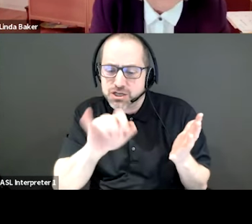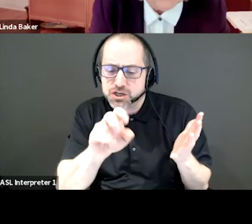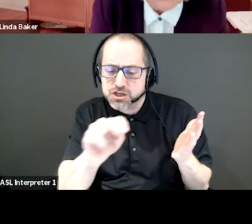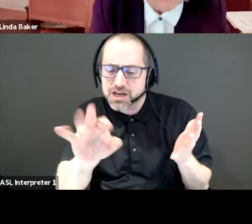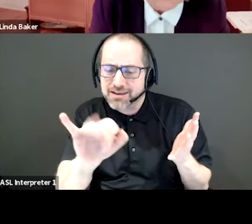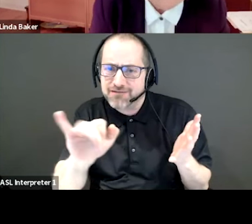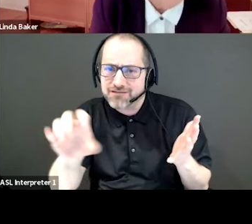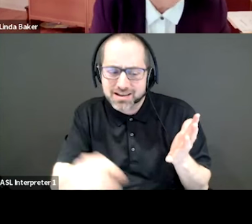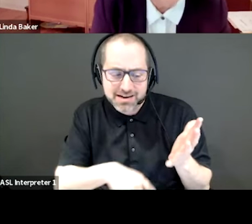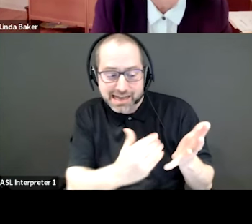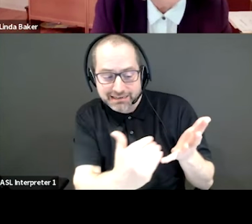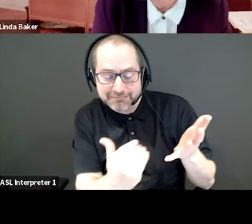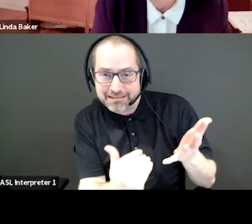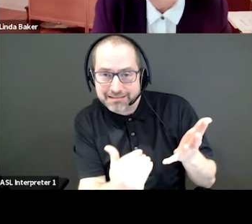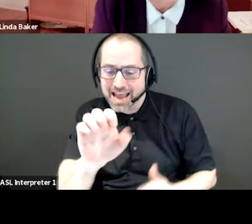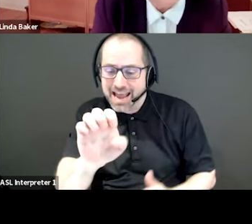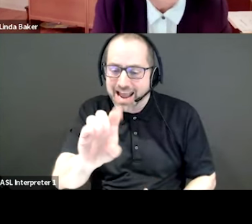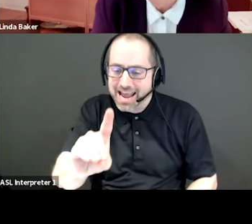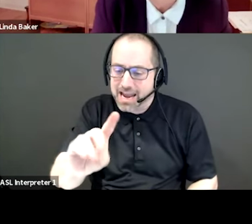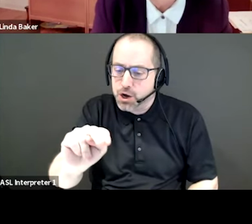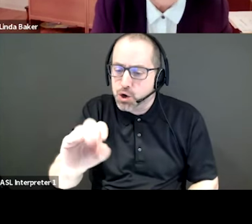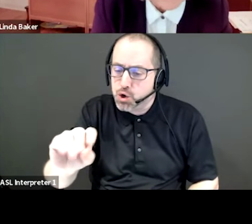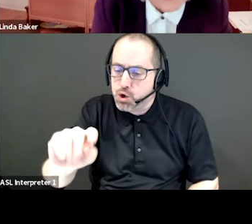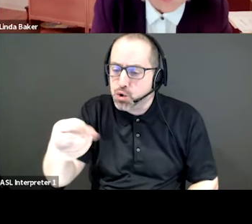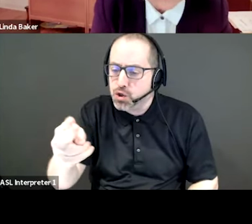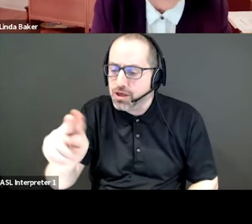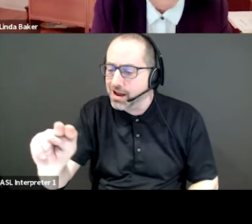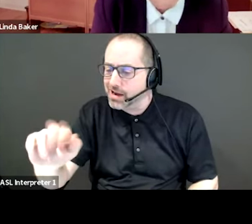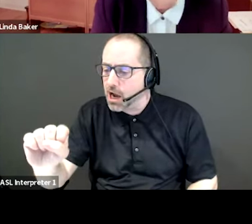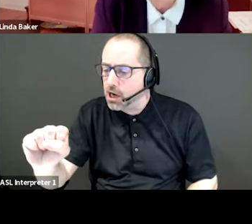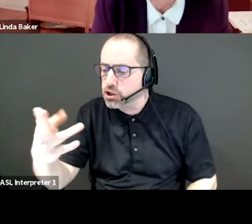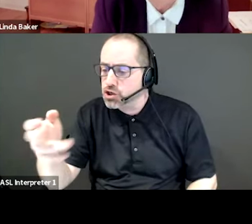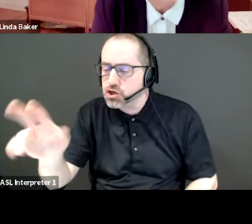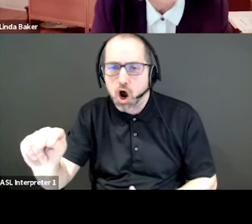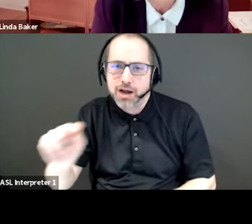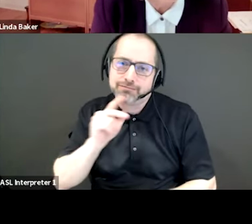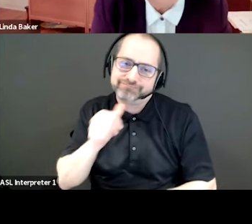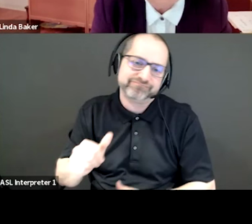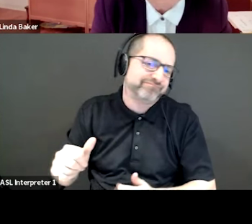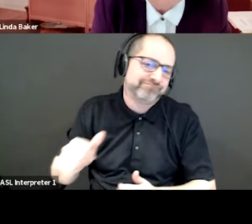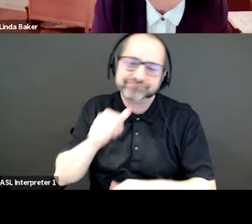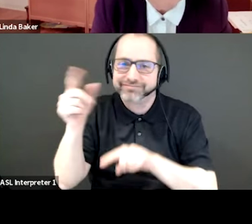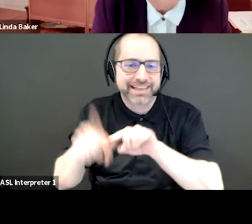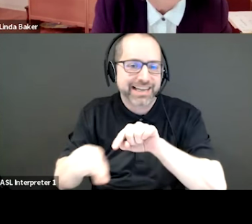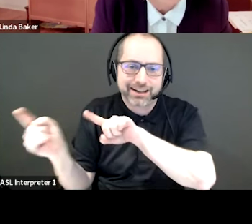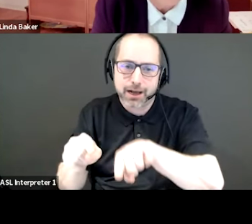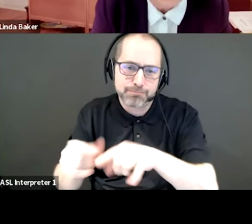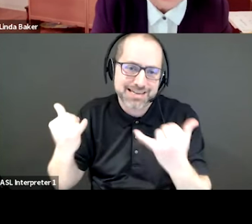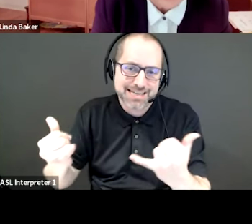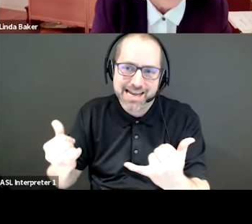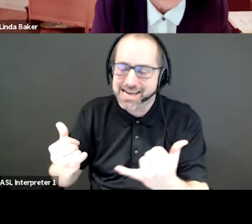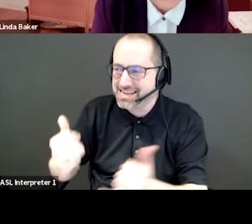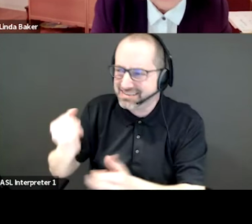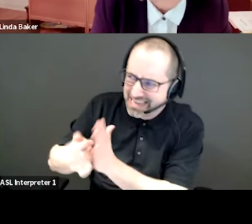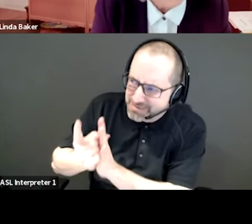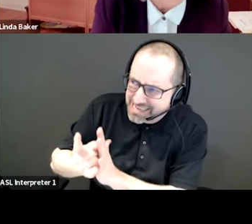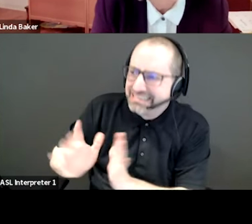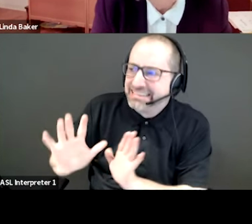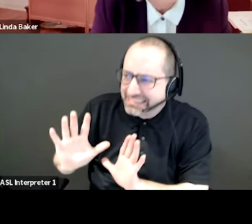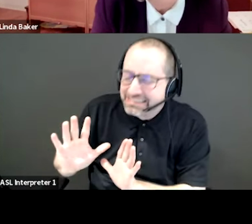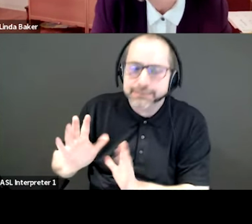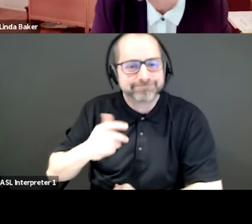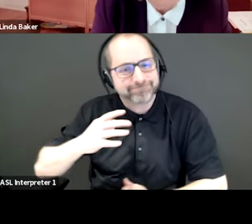Adnuth Nashan are not able to join us, but we know they are an integral part of Courage to Act,